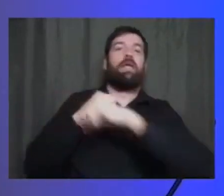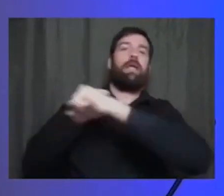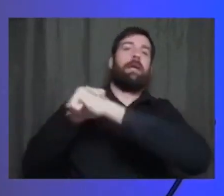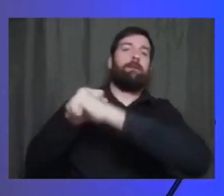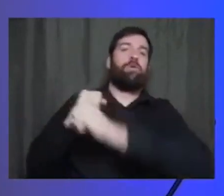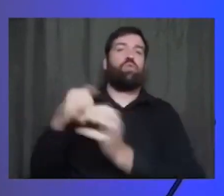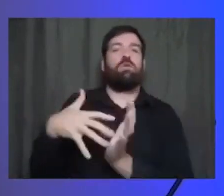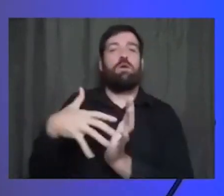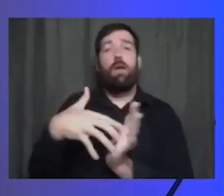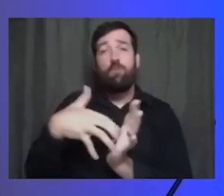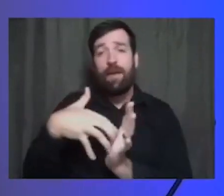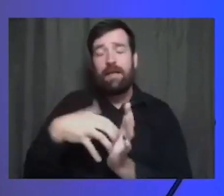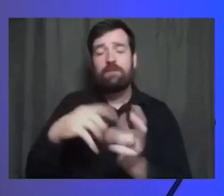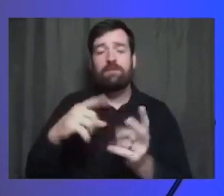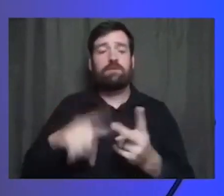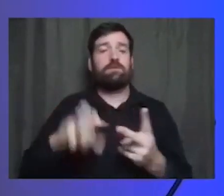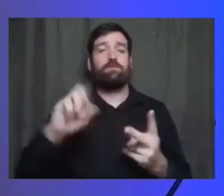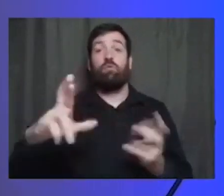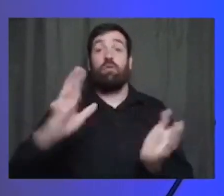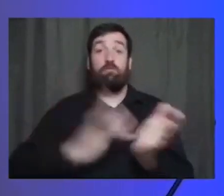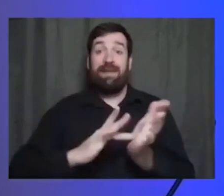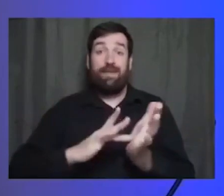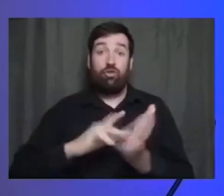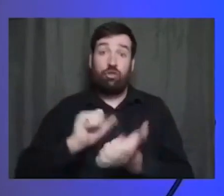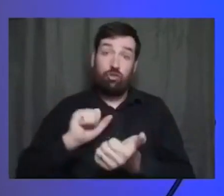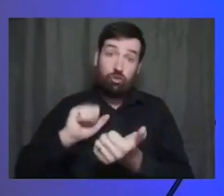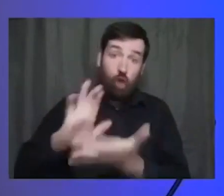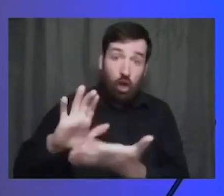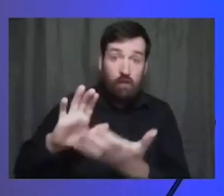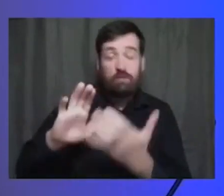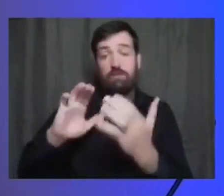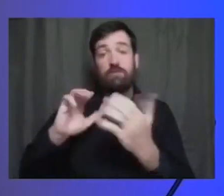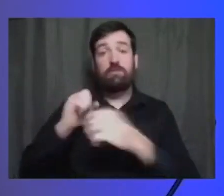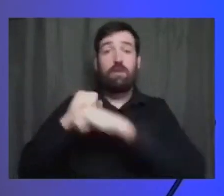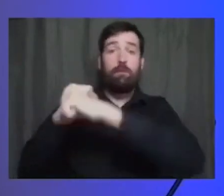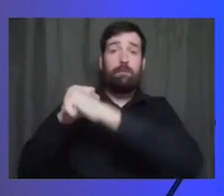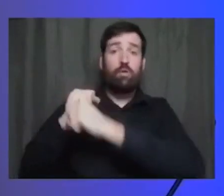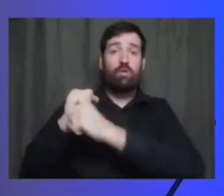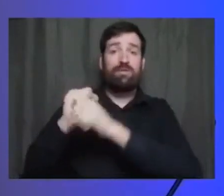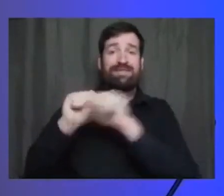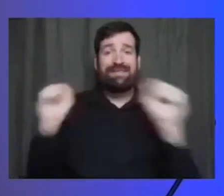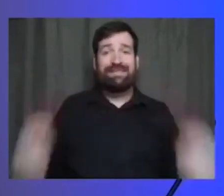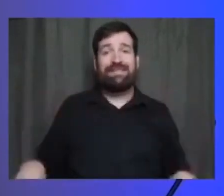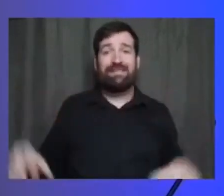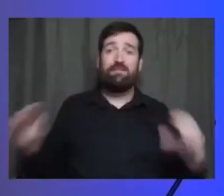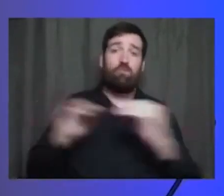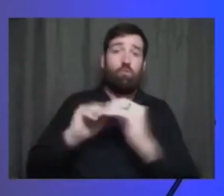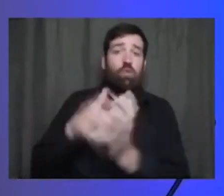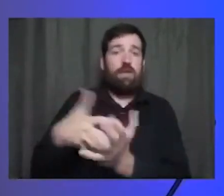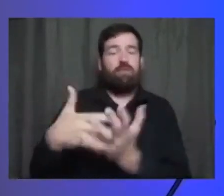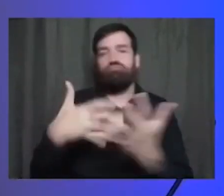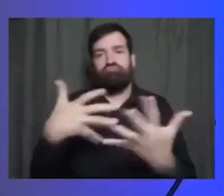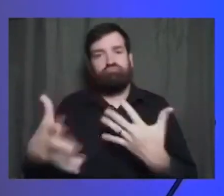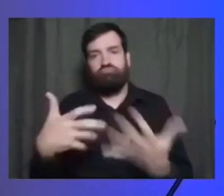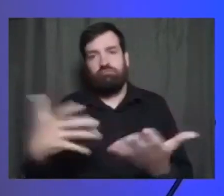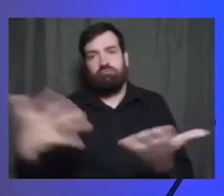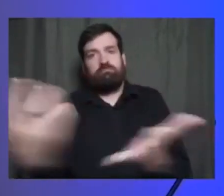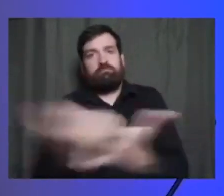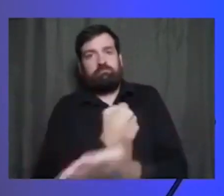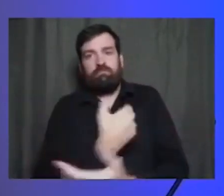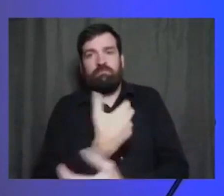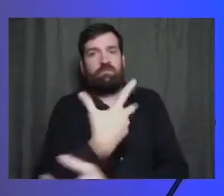taking medication that causes them for their immune system to be lower. So I would say get the vaccine as soon as he turns